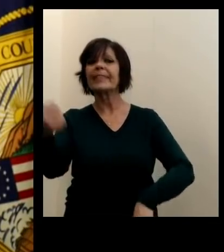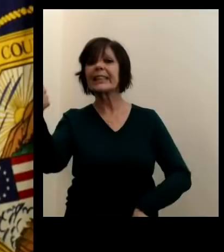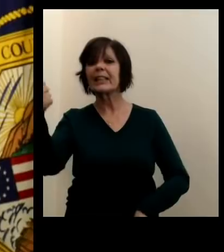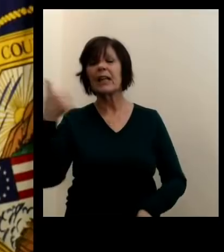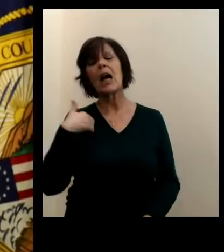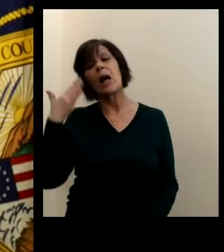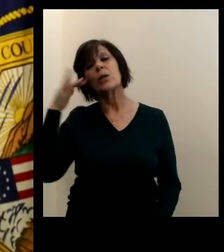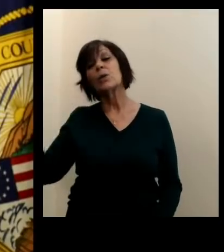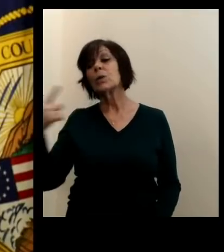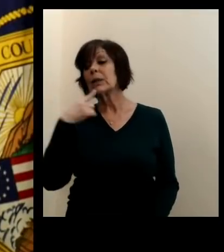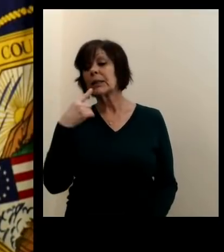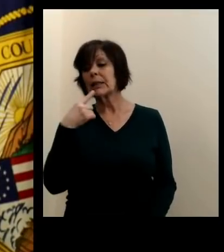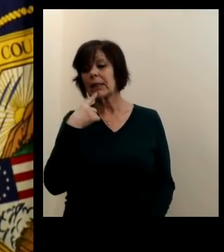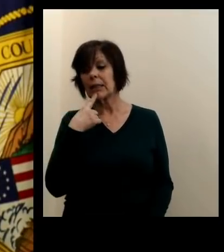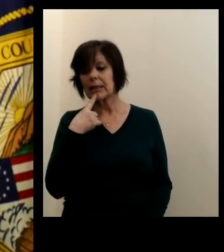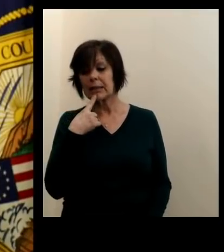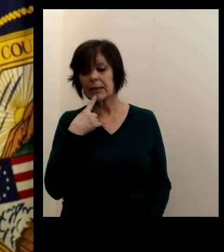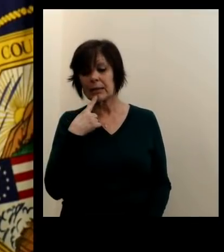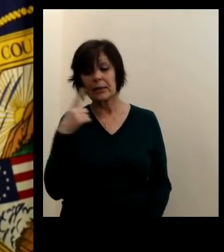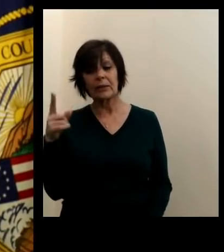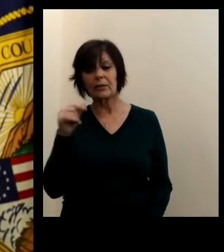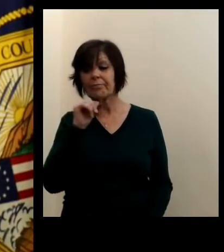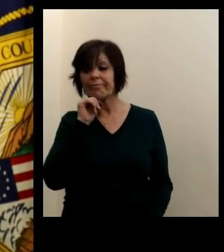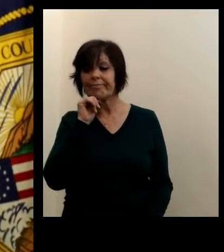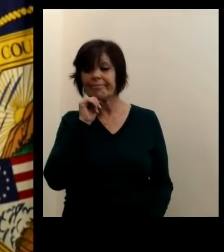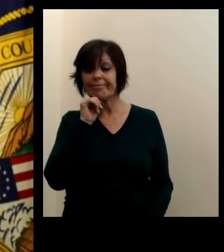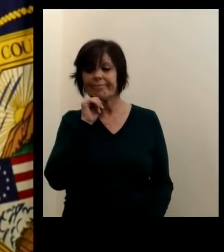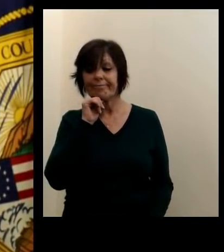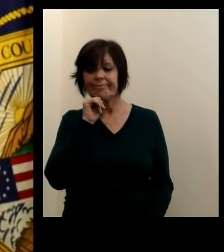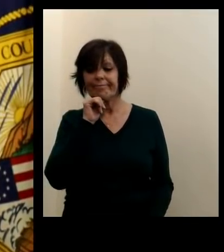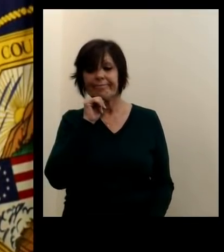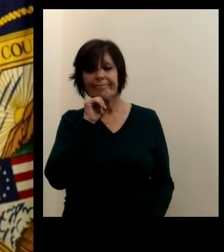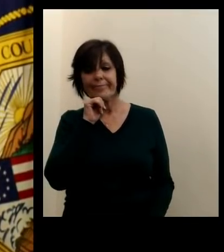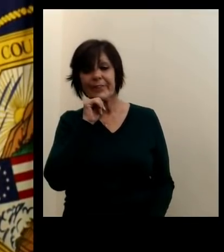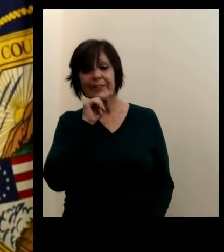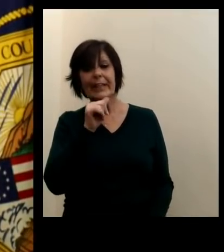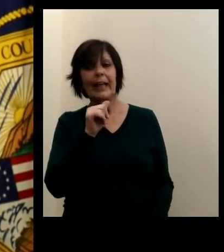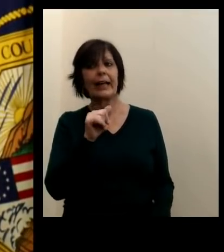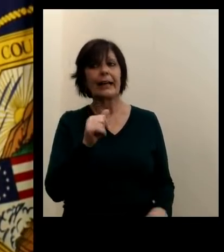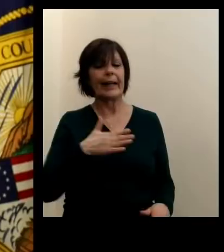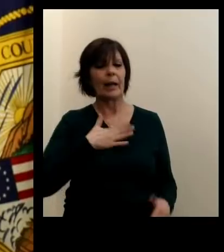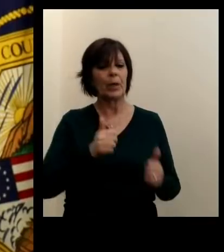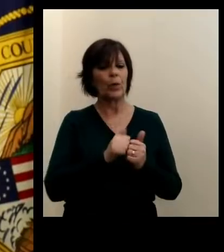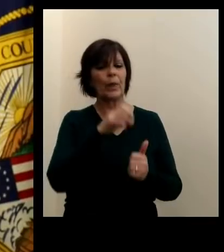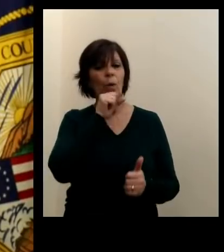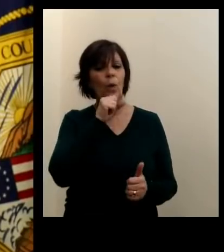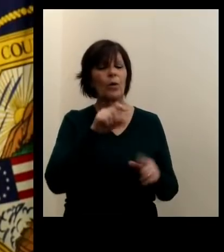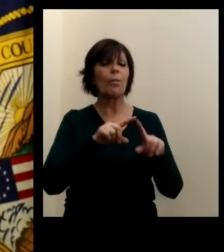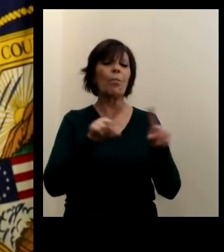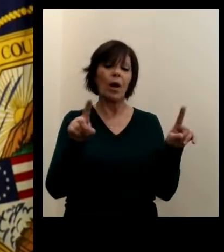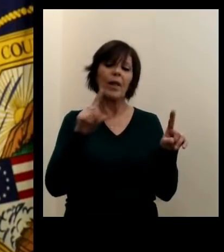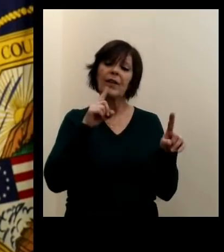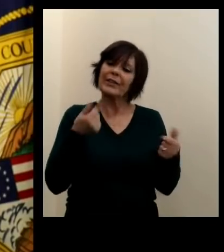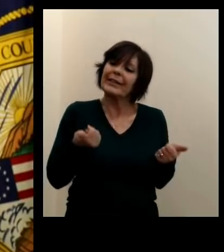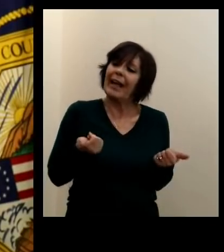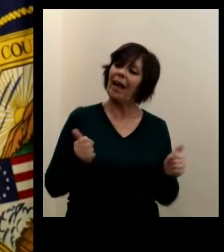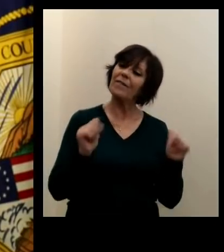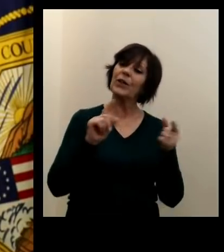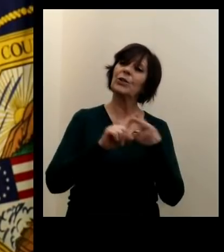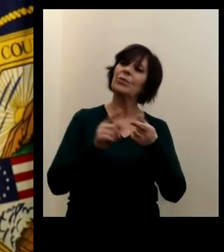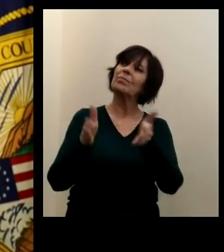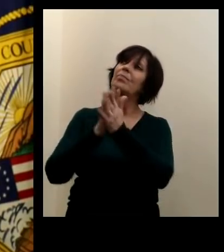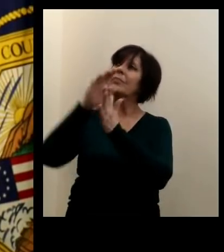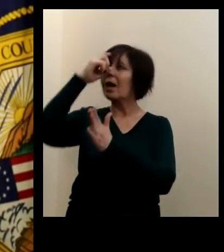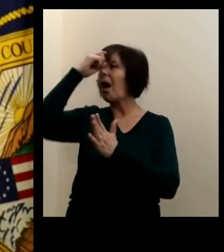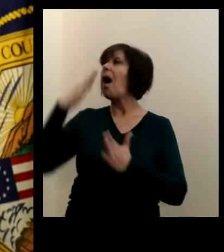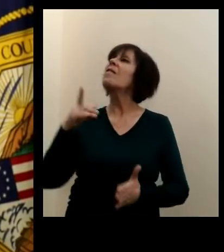I know you said that you're not a big fan of Erie County still being in the orange zone, but there is an effort underway to lobby the governor